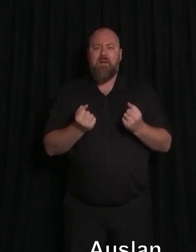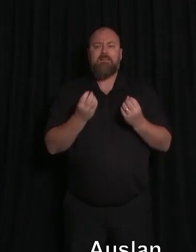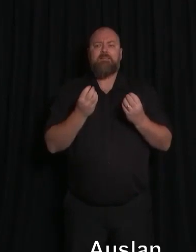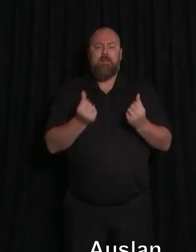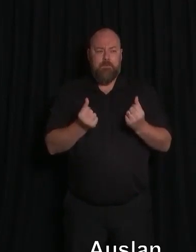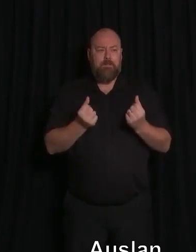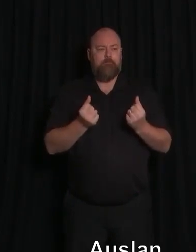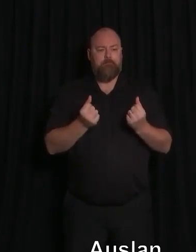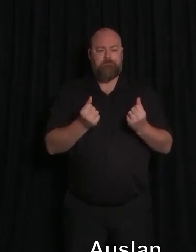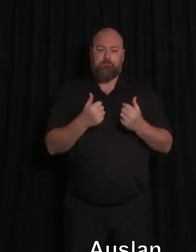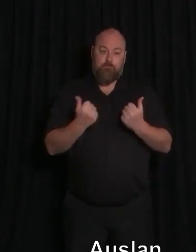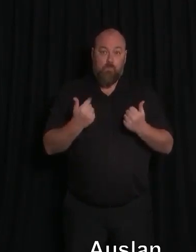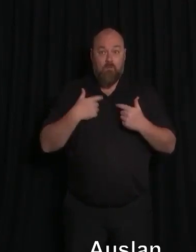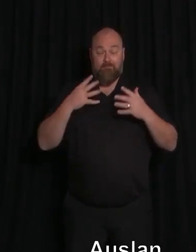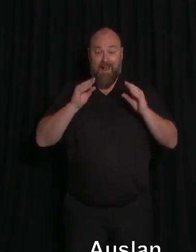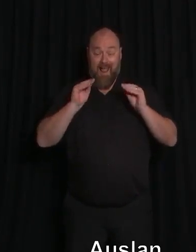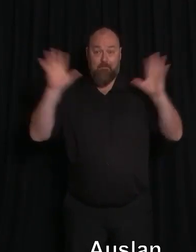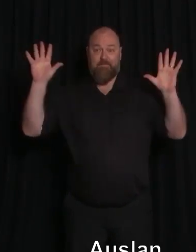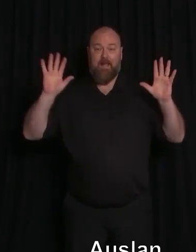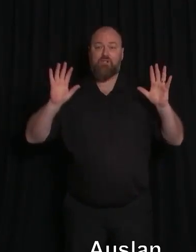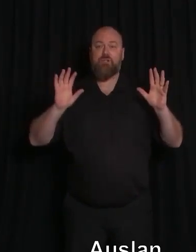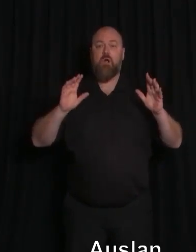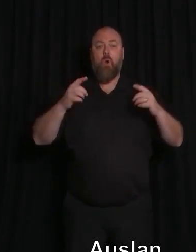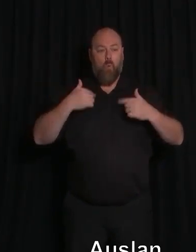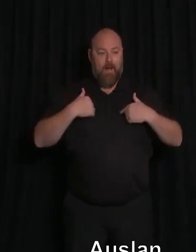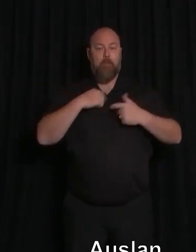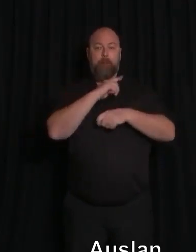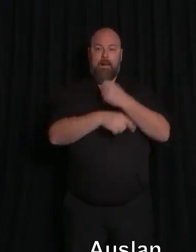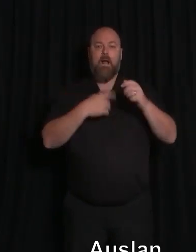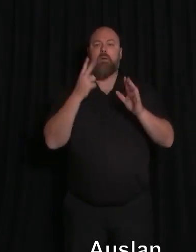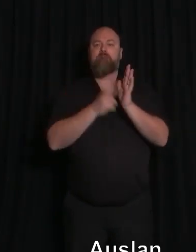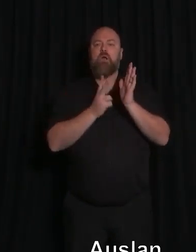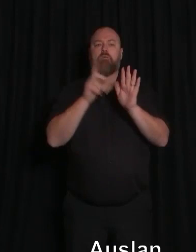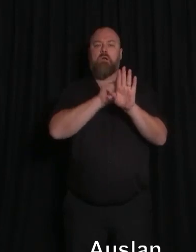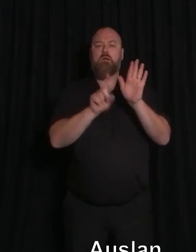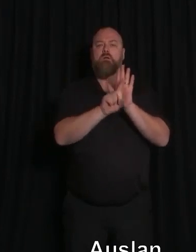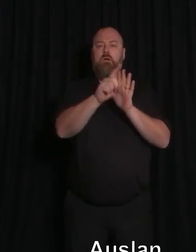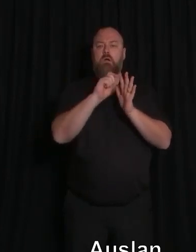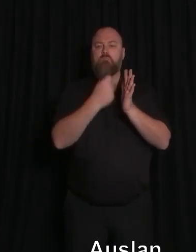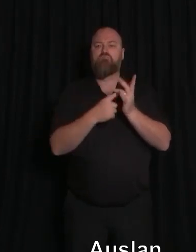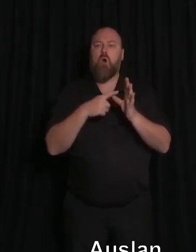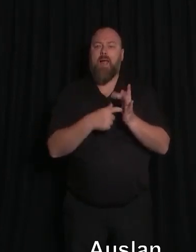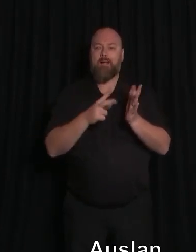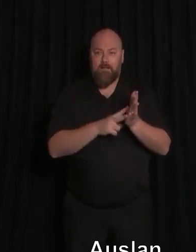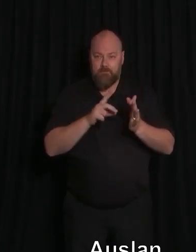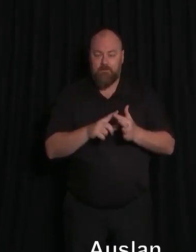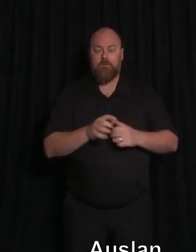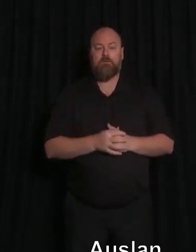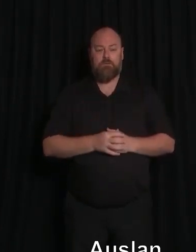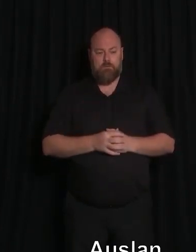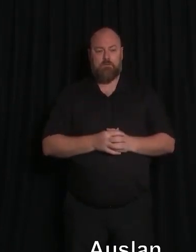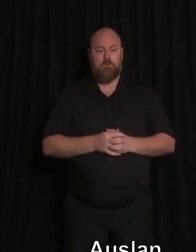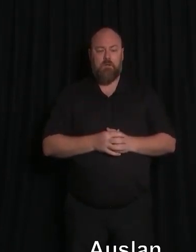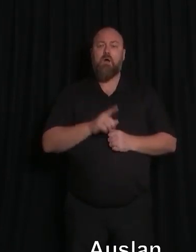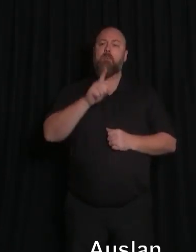of course, an amplification, because we become very proactive. So now the Italian embassy and consulate are becoming more proactive. But